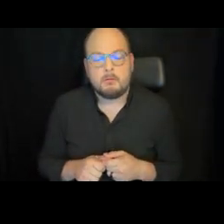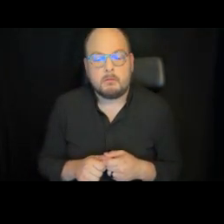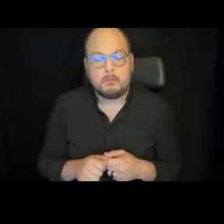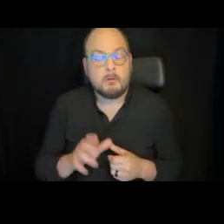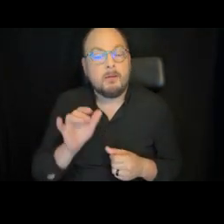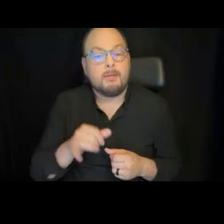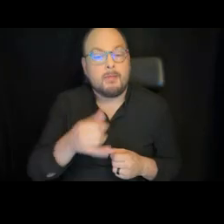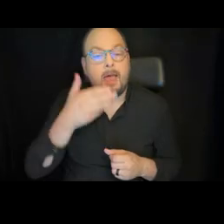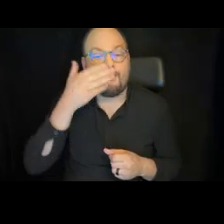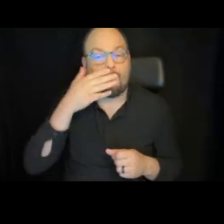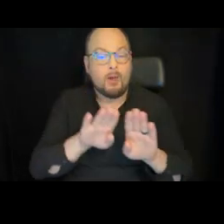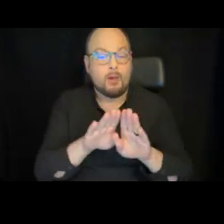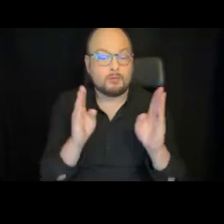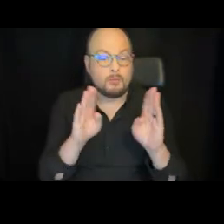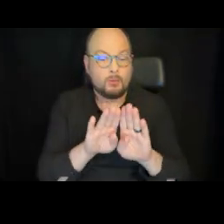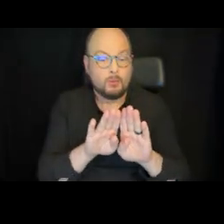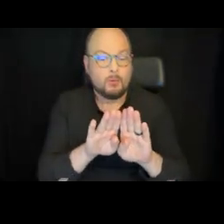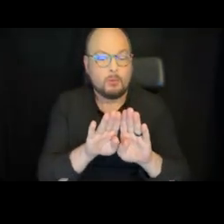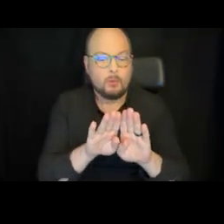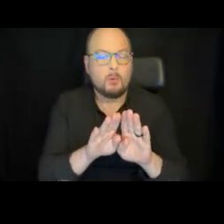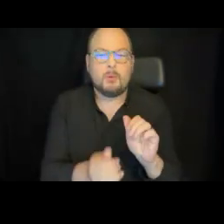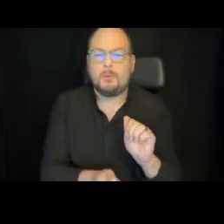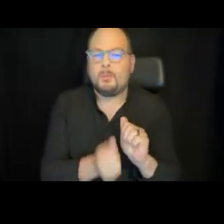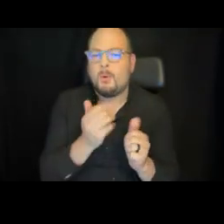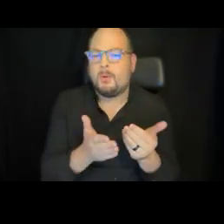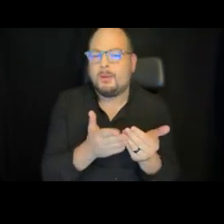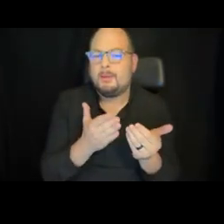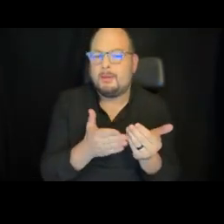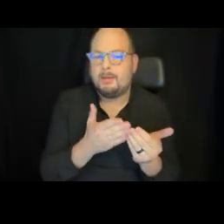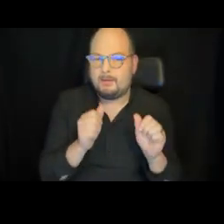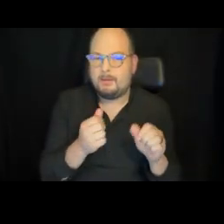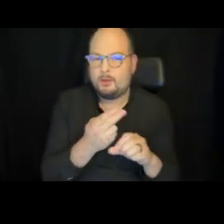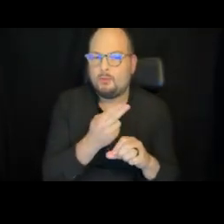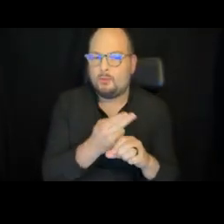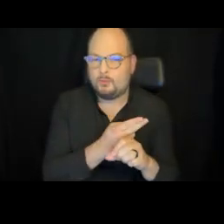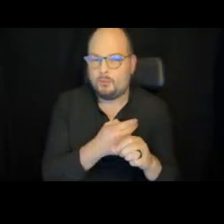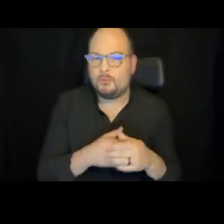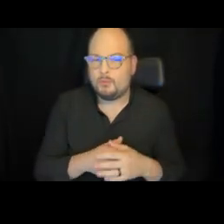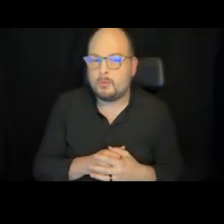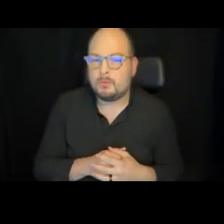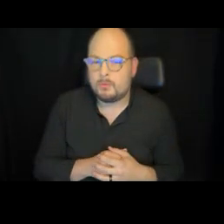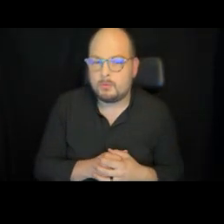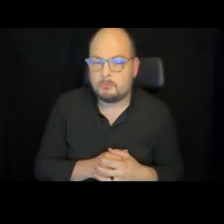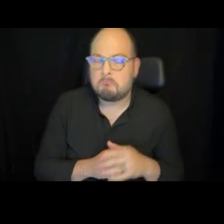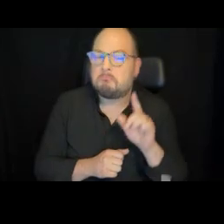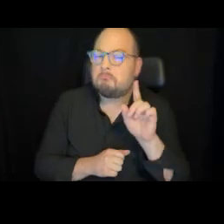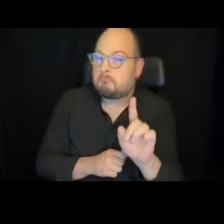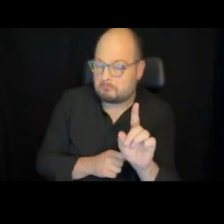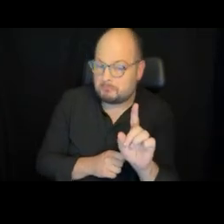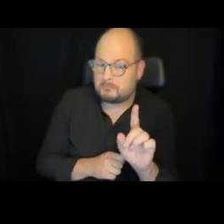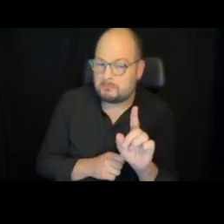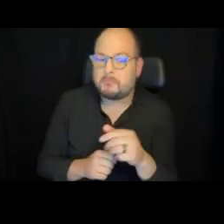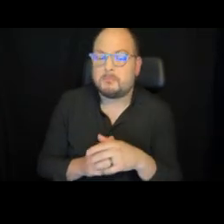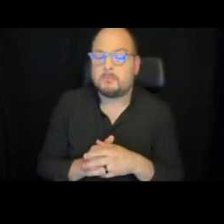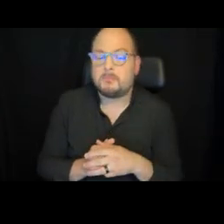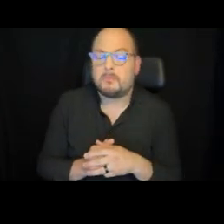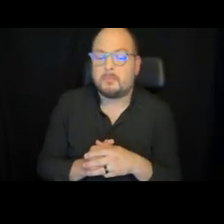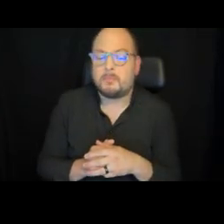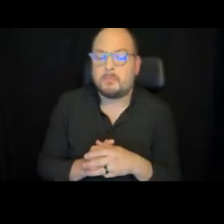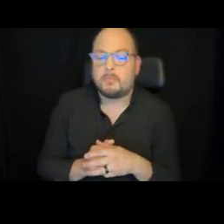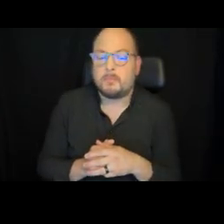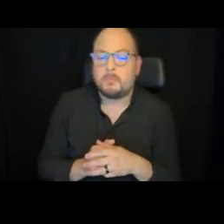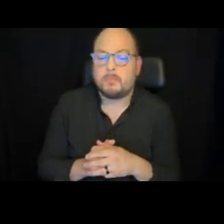is likely to be the easiest to achieve. However, the resident may need